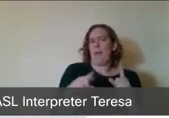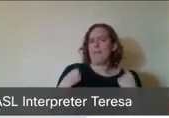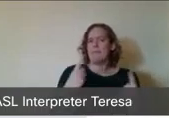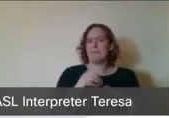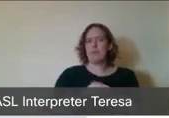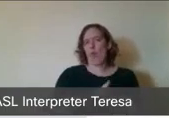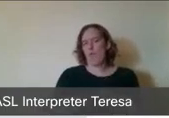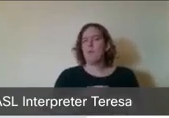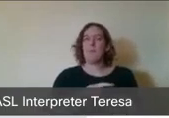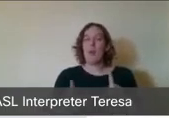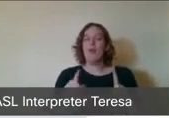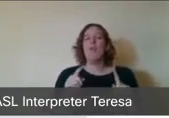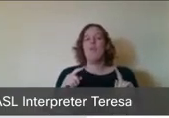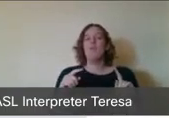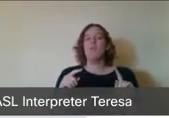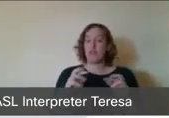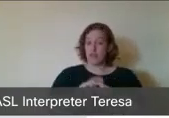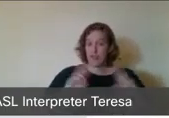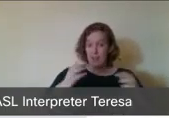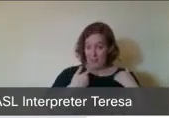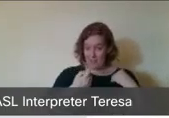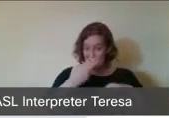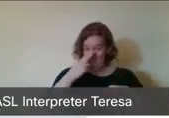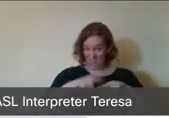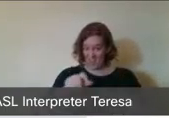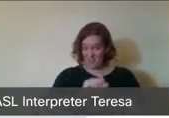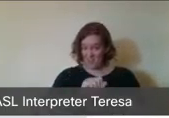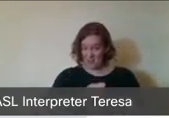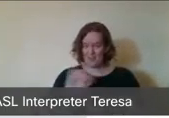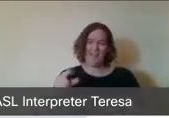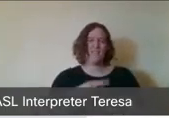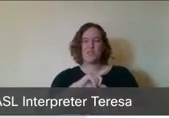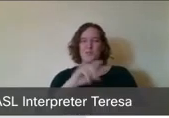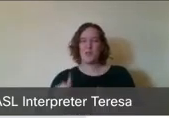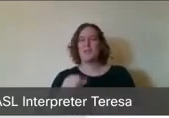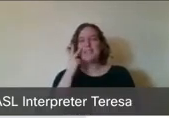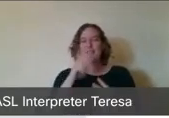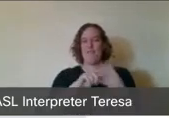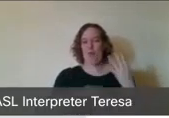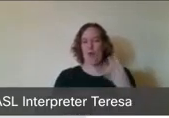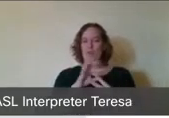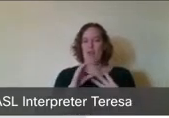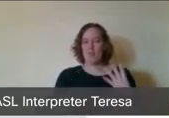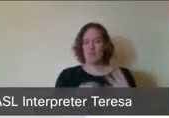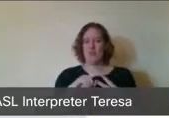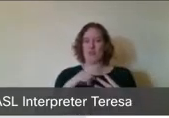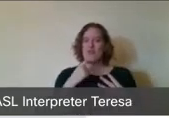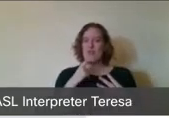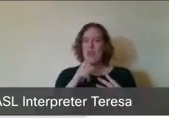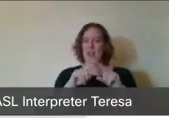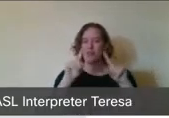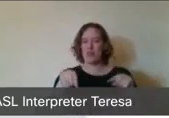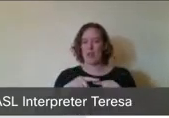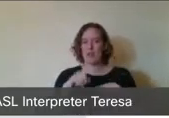So are you ready to have a little fun at work is the first question. And so you'll see there are four response options. There's a red triangle for I am